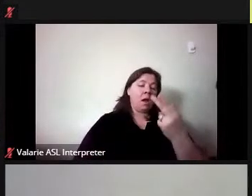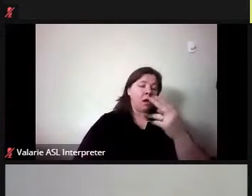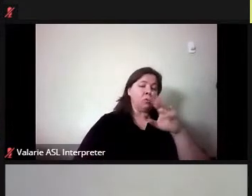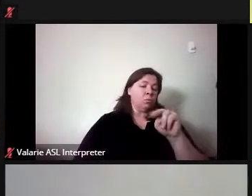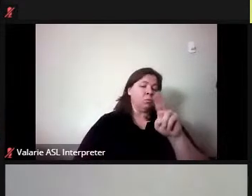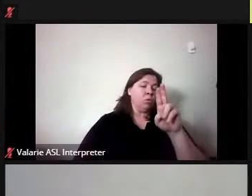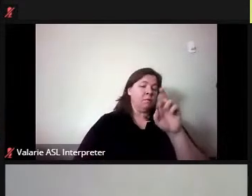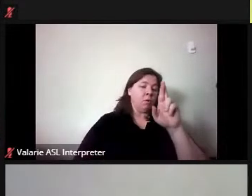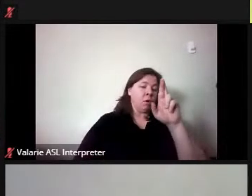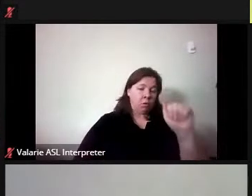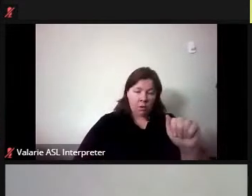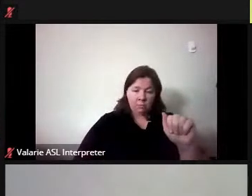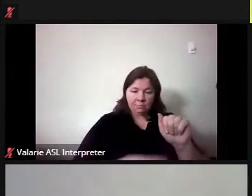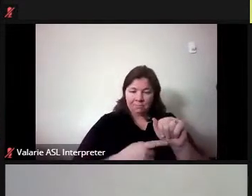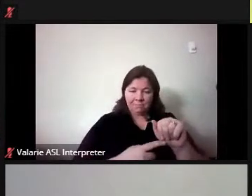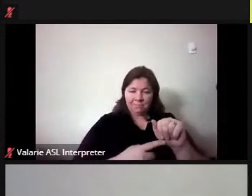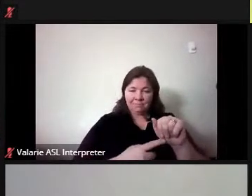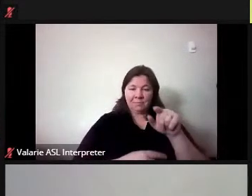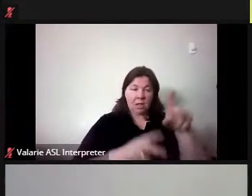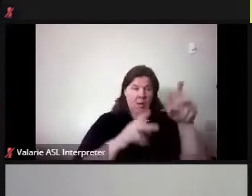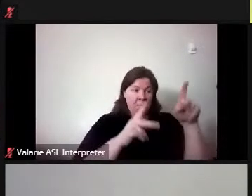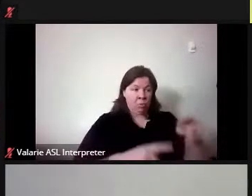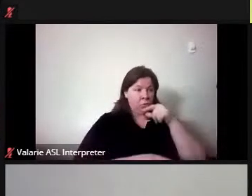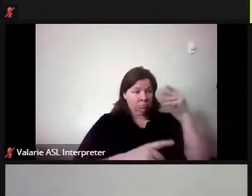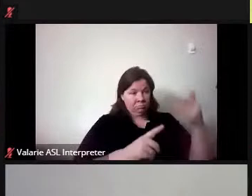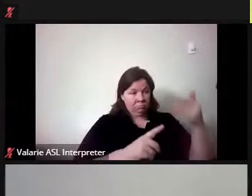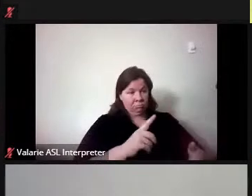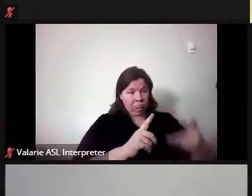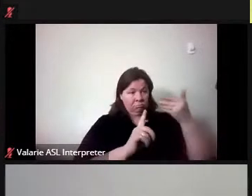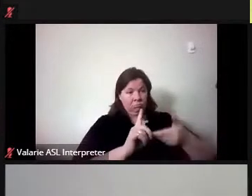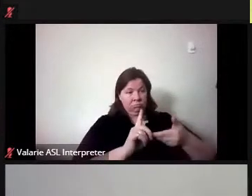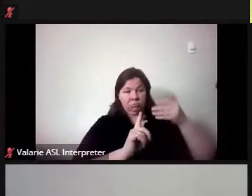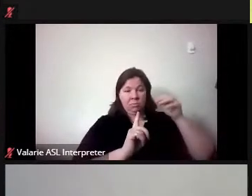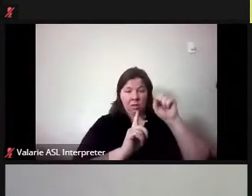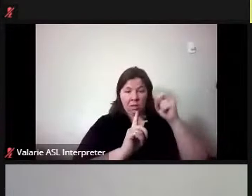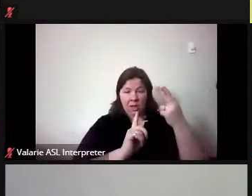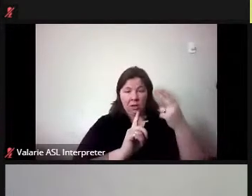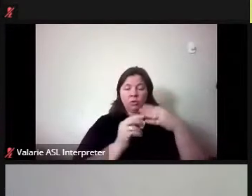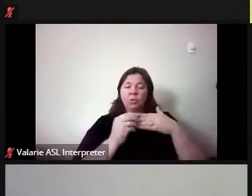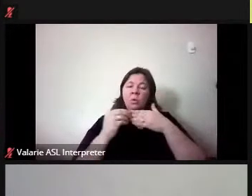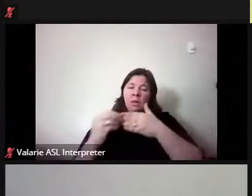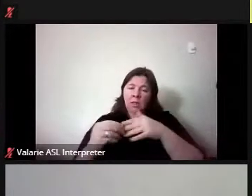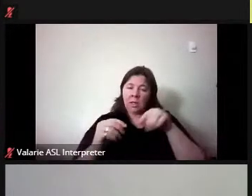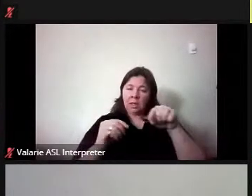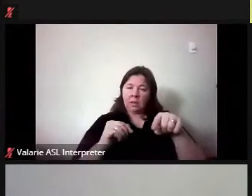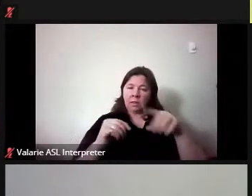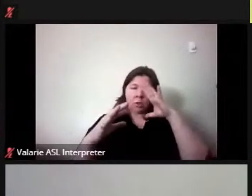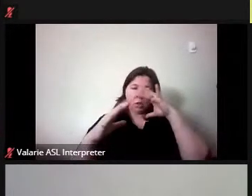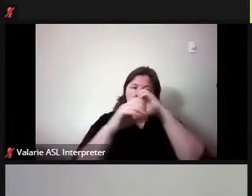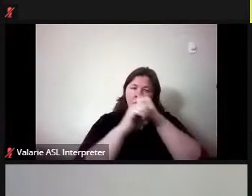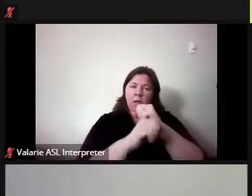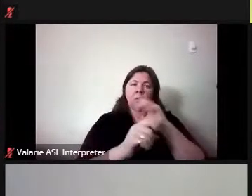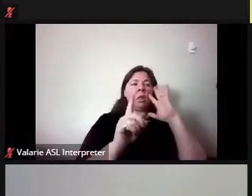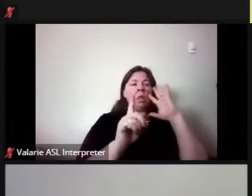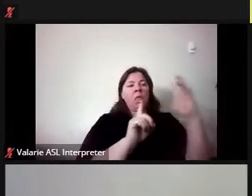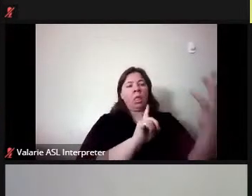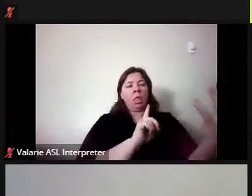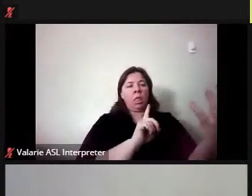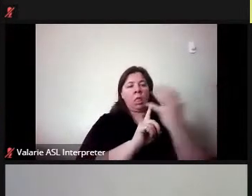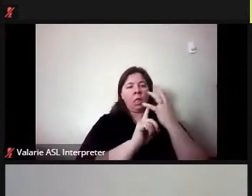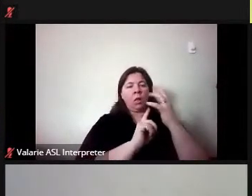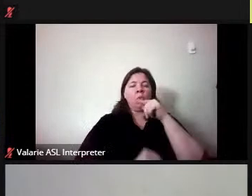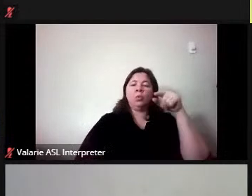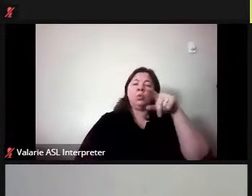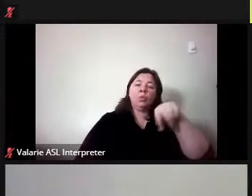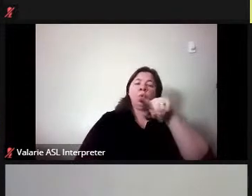case if it wasn't the person of Ashma Farah who is leading this. You attract who you are. And so